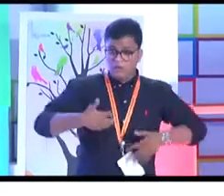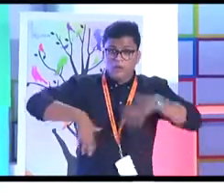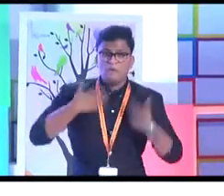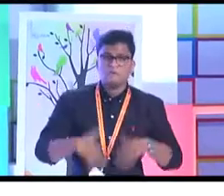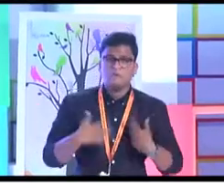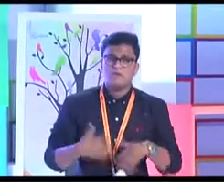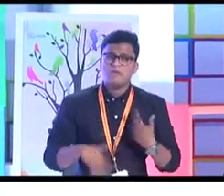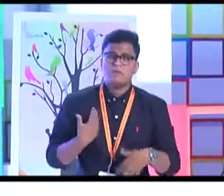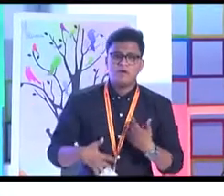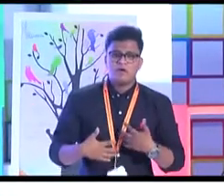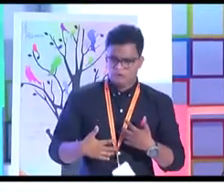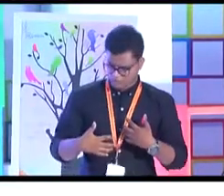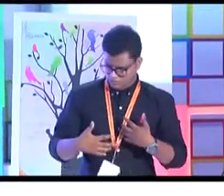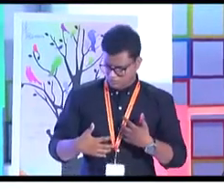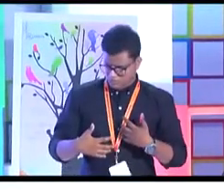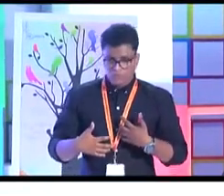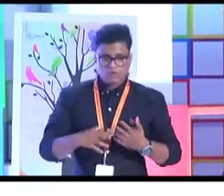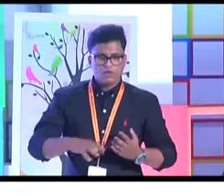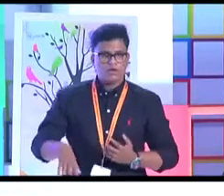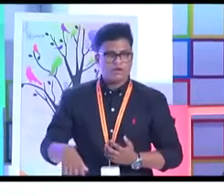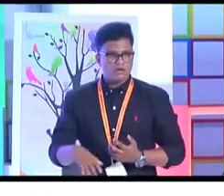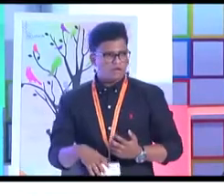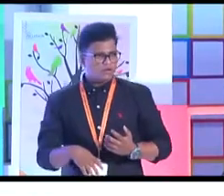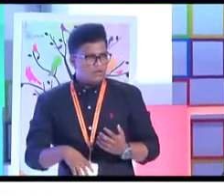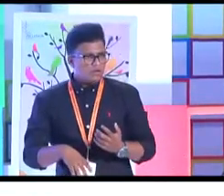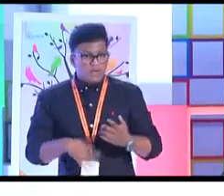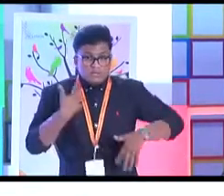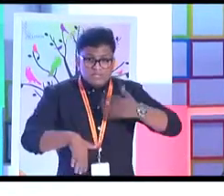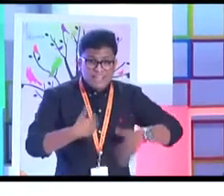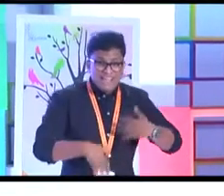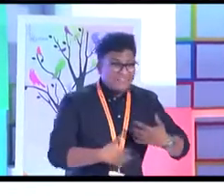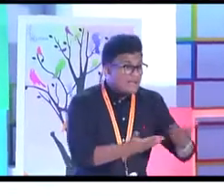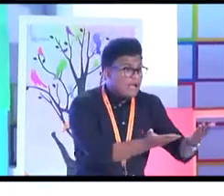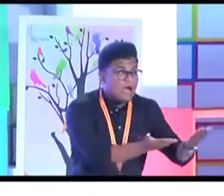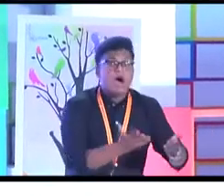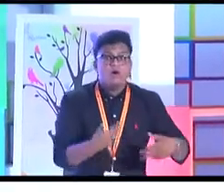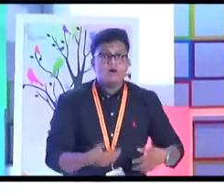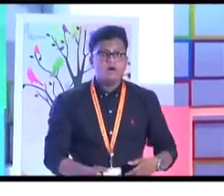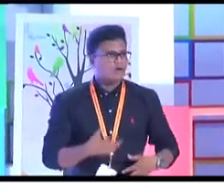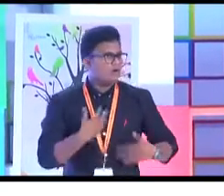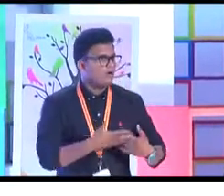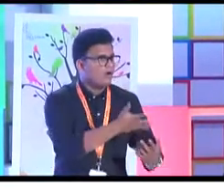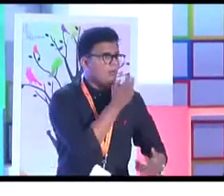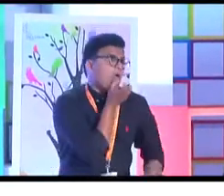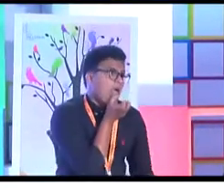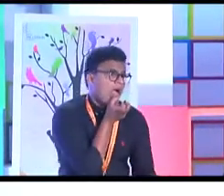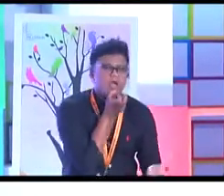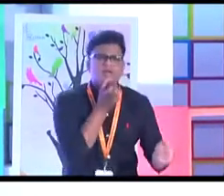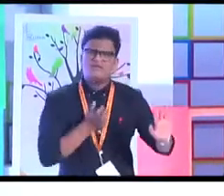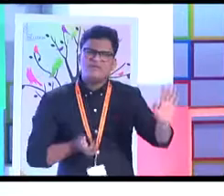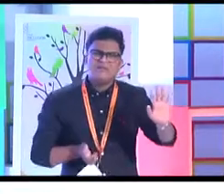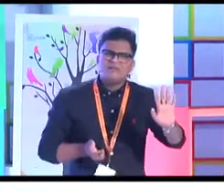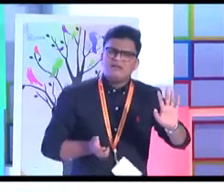today your surprises, because suffering don't come to you with invitation. So make them your surprises, and